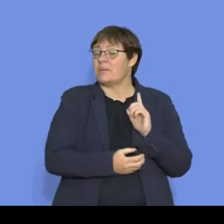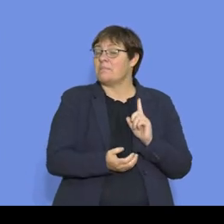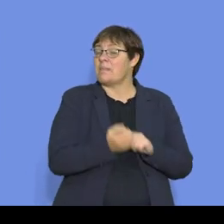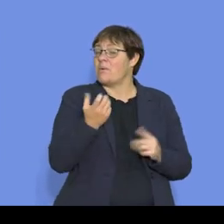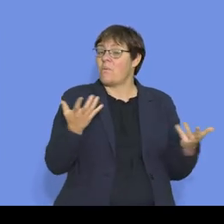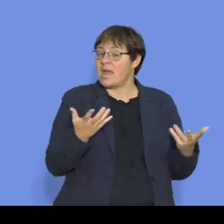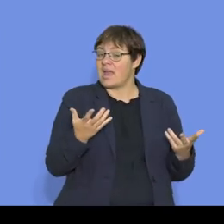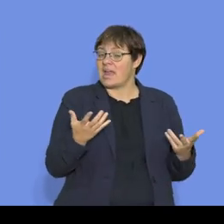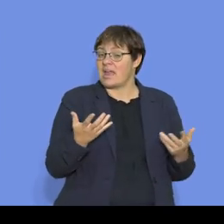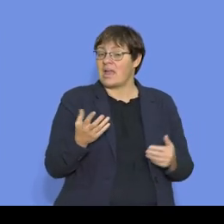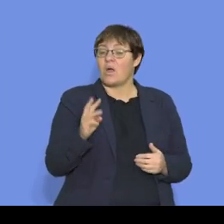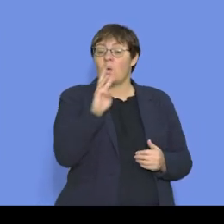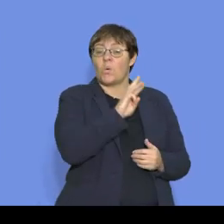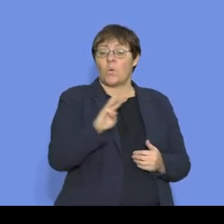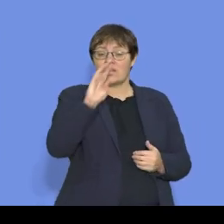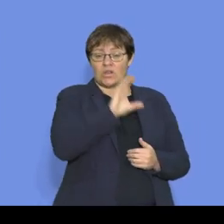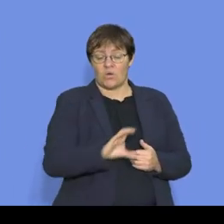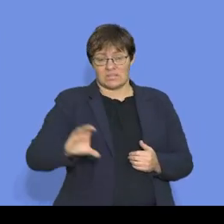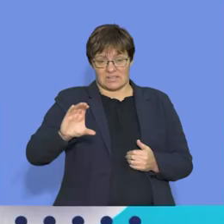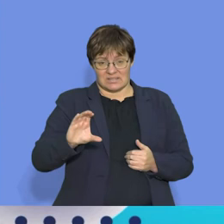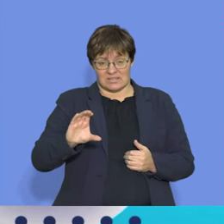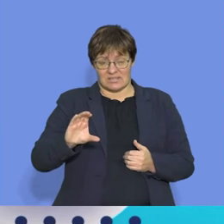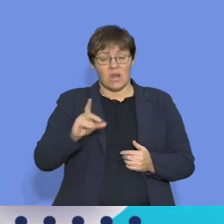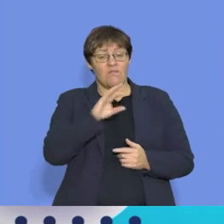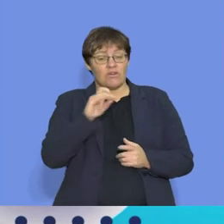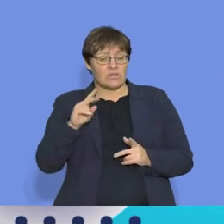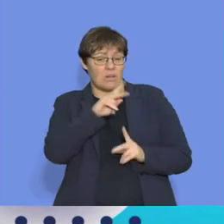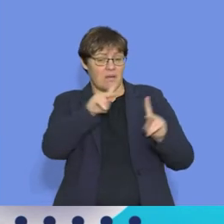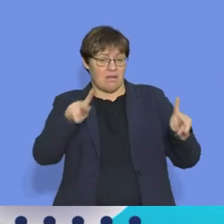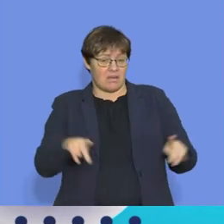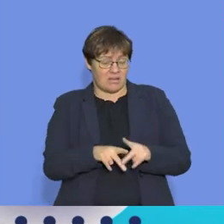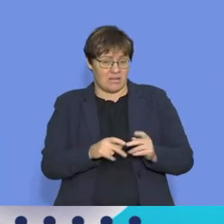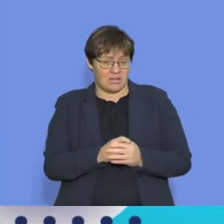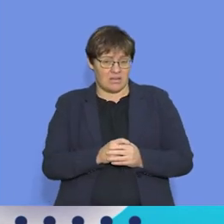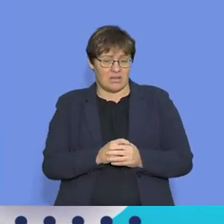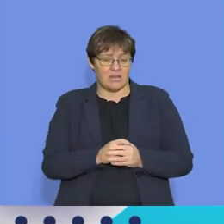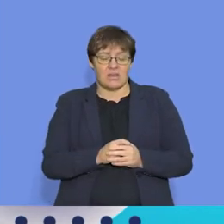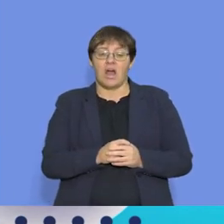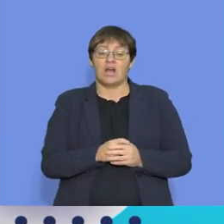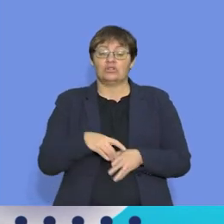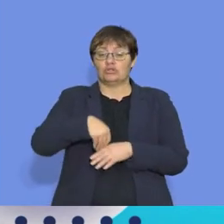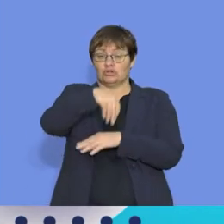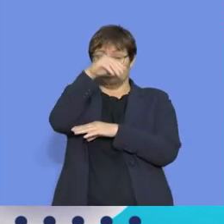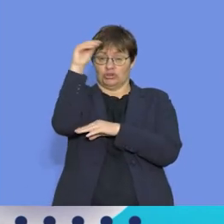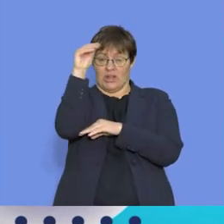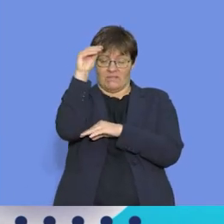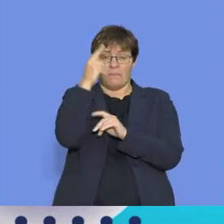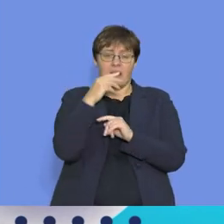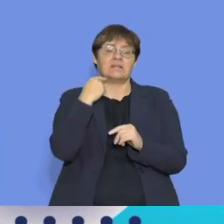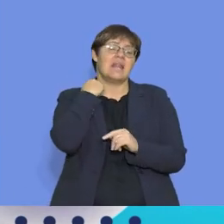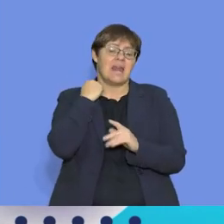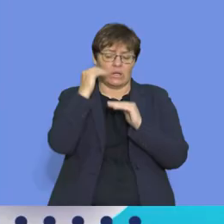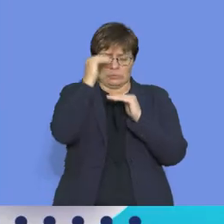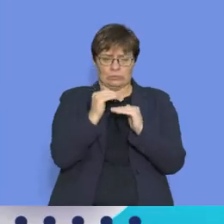Fossils have been found in the West Coast Fossil Park of a short-necked giraffe.